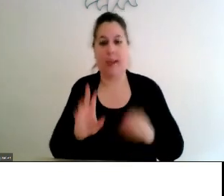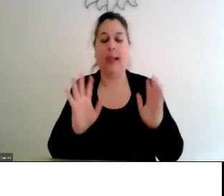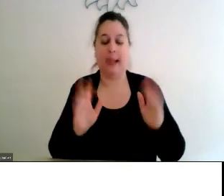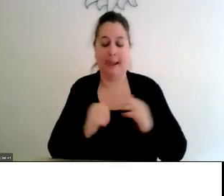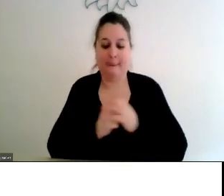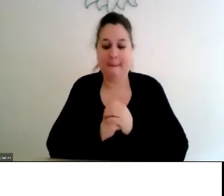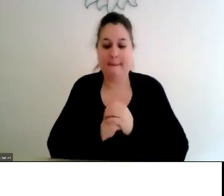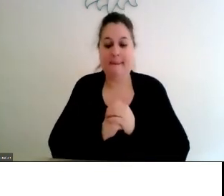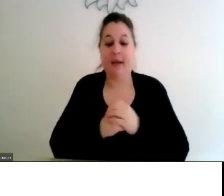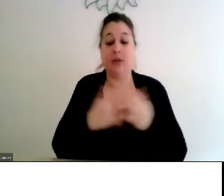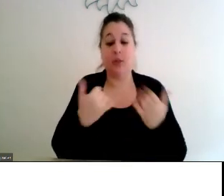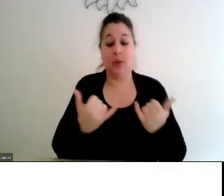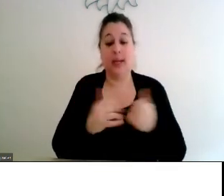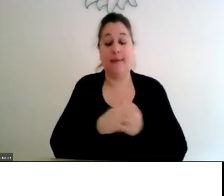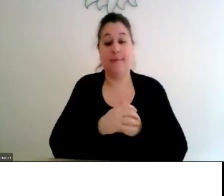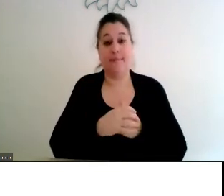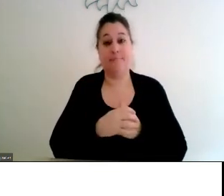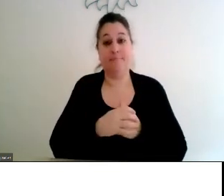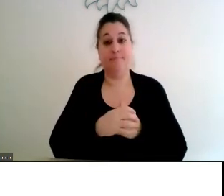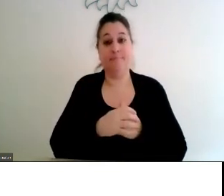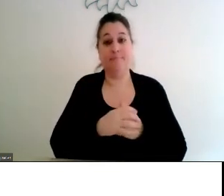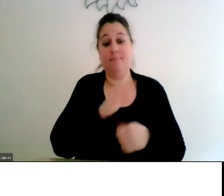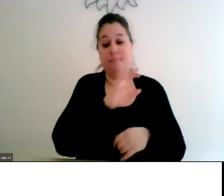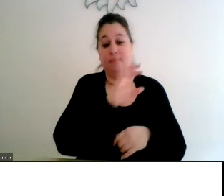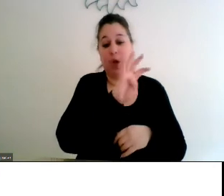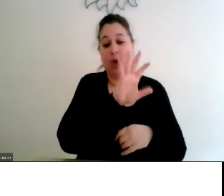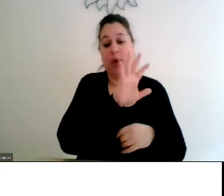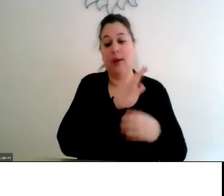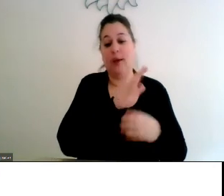5 times 3 is 15.